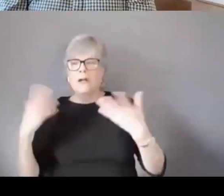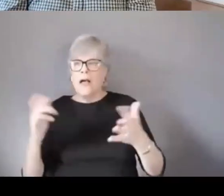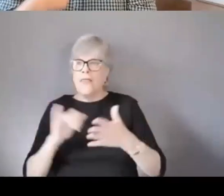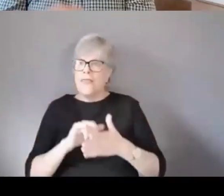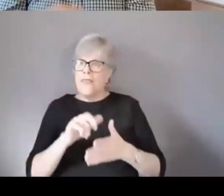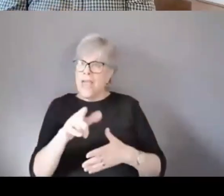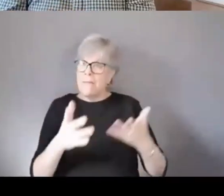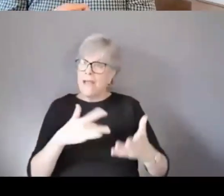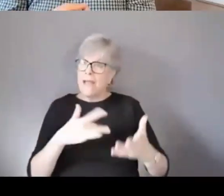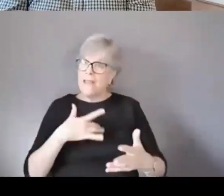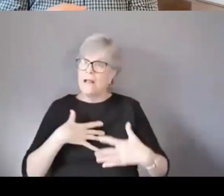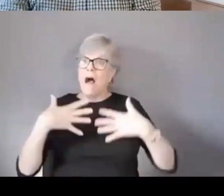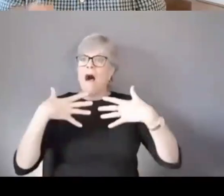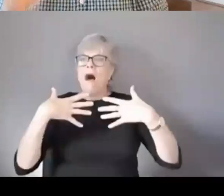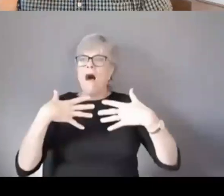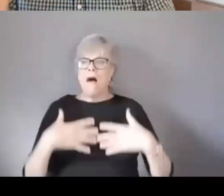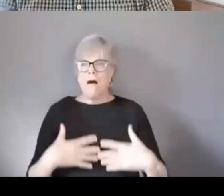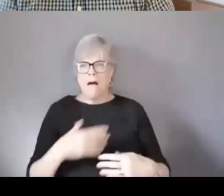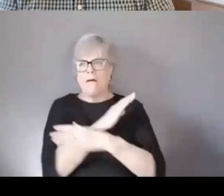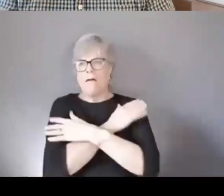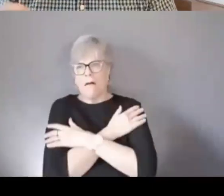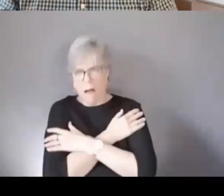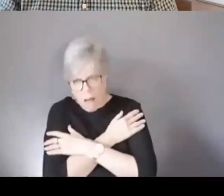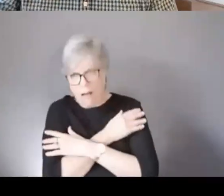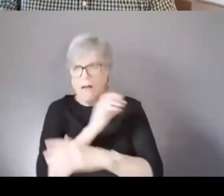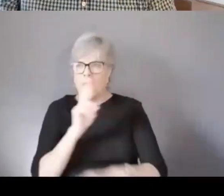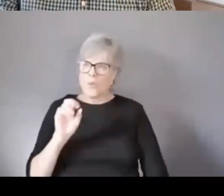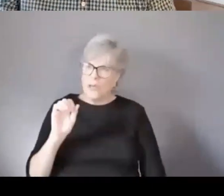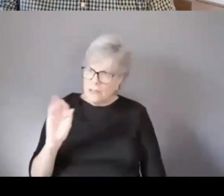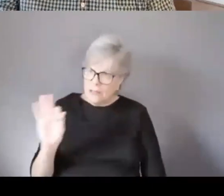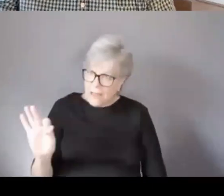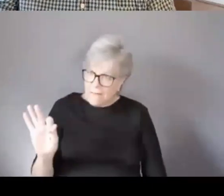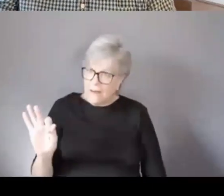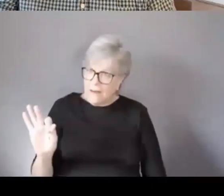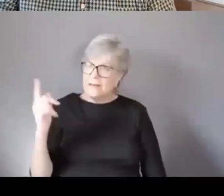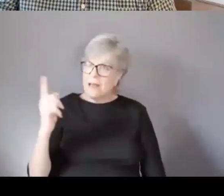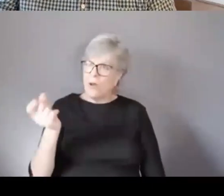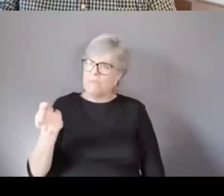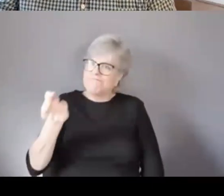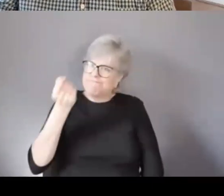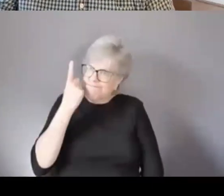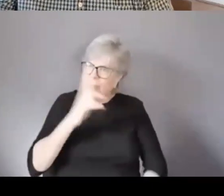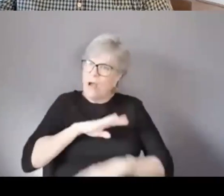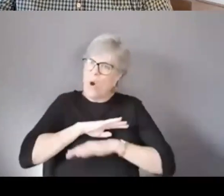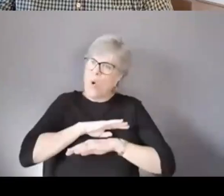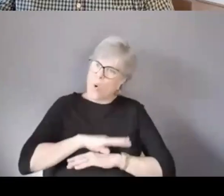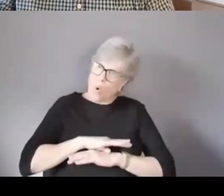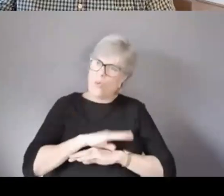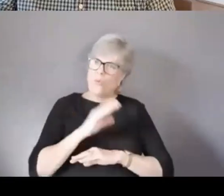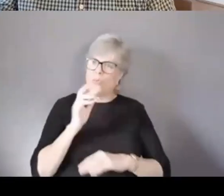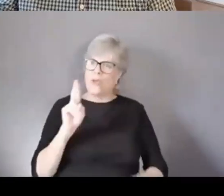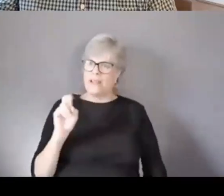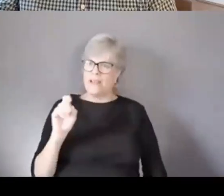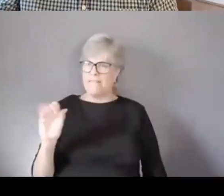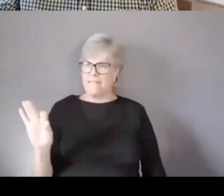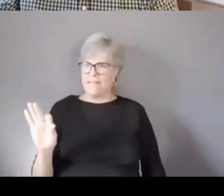for them to feel heard and to know that somebody who's supporting them understands their experience, right? I was